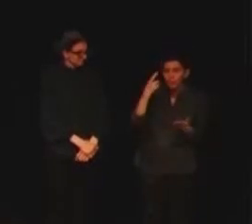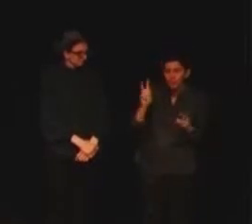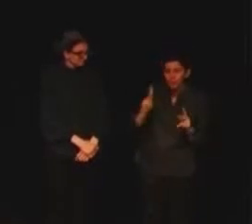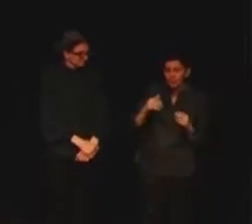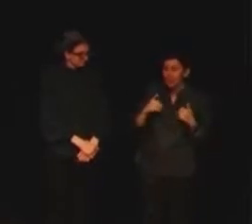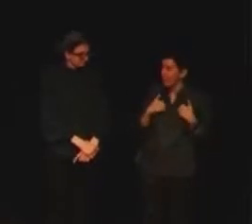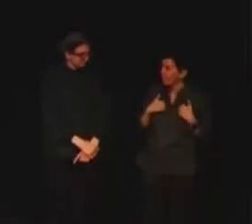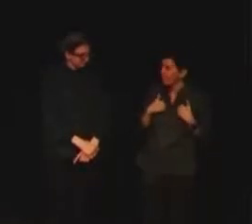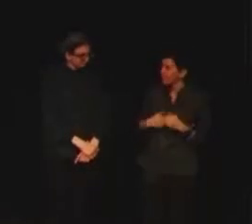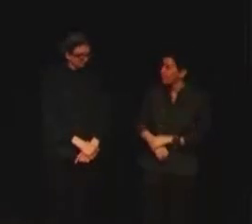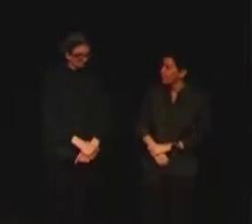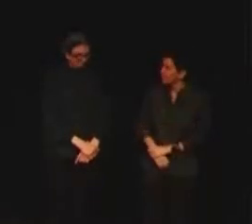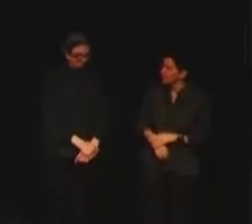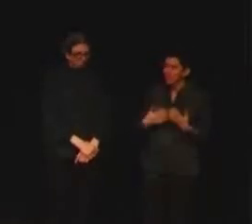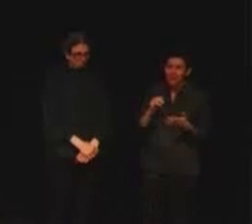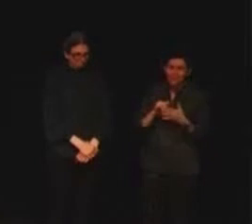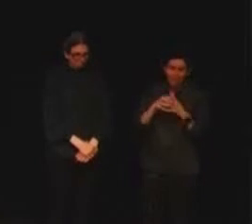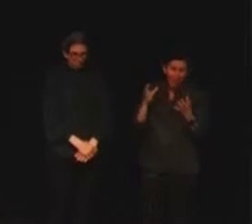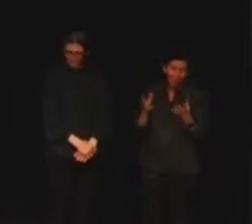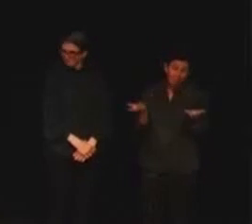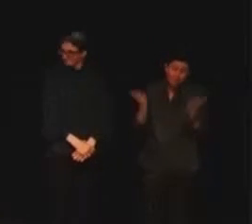Yeah, thanks, Jeff. That was kind of a word salad.